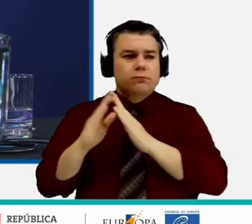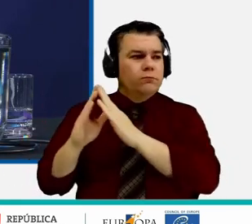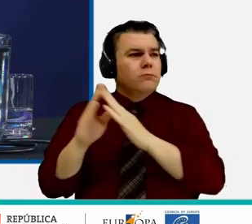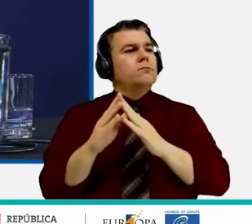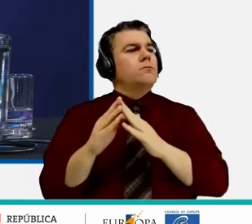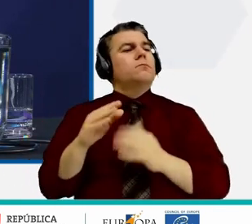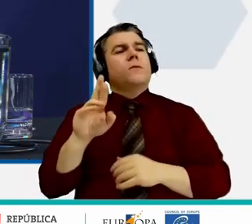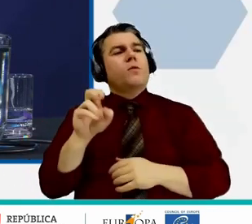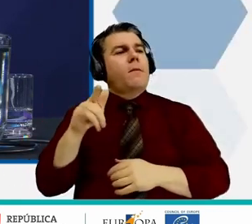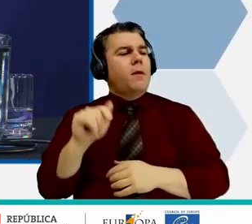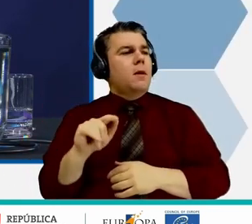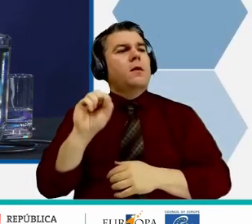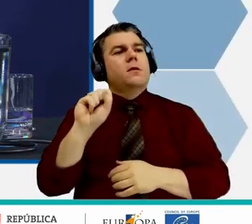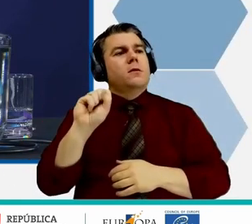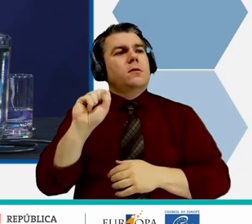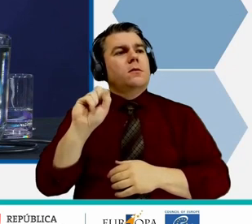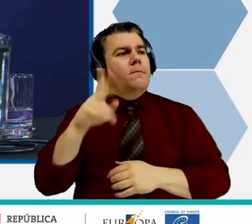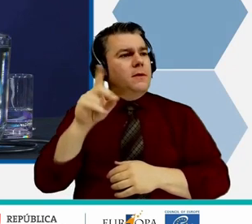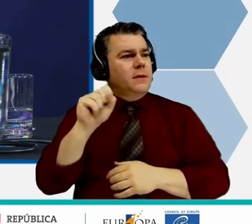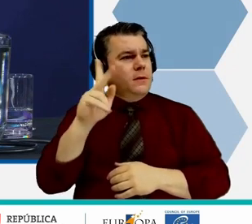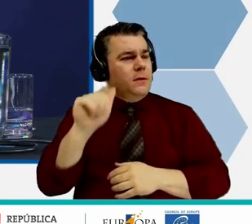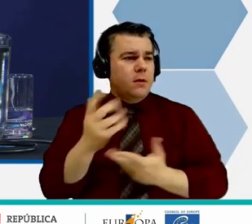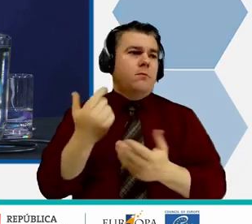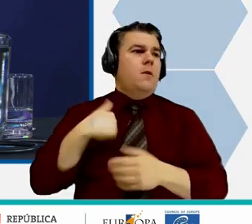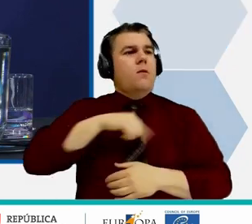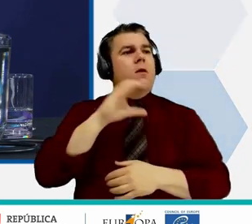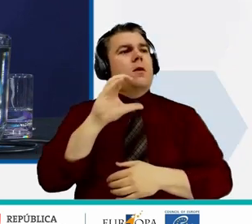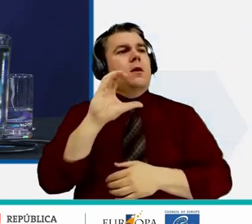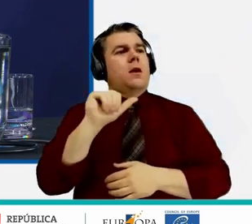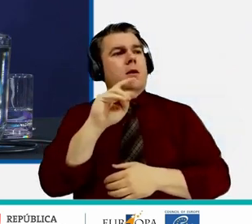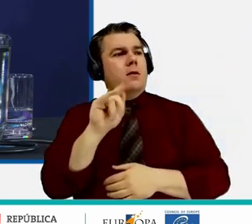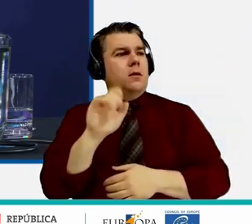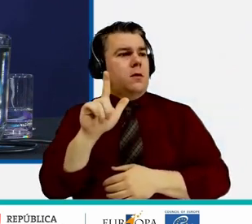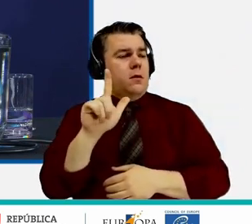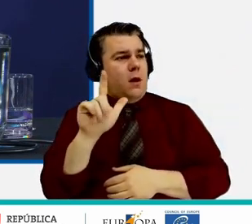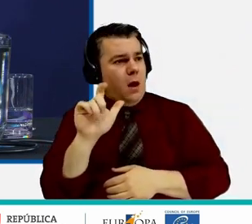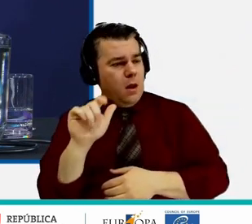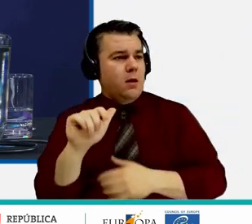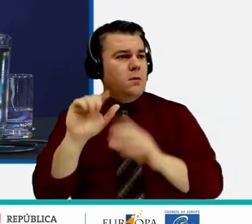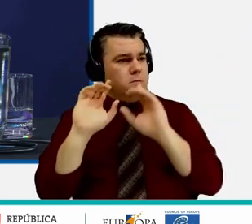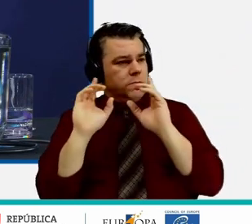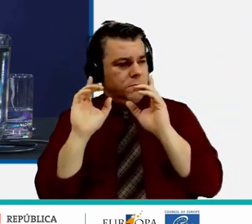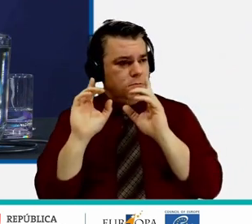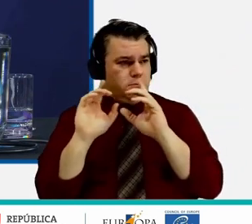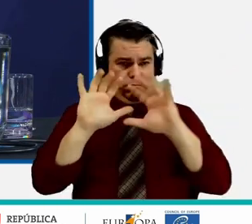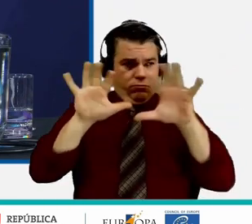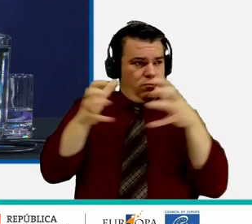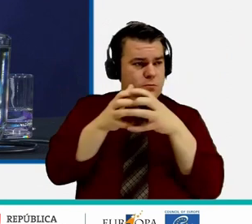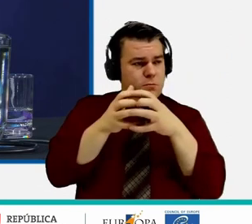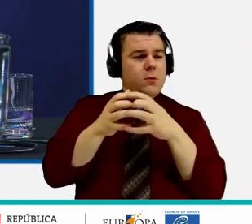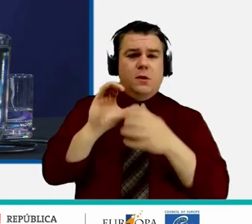four municipalities from our canton, our cantonal department for civil protection, and